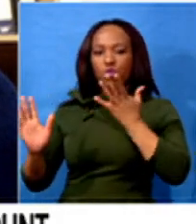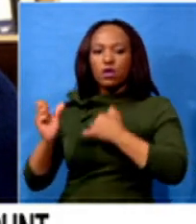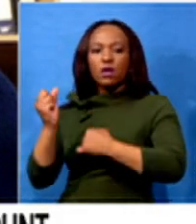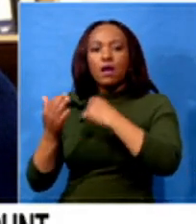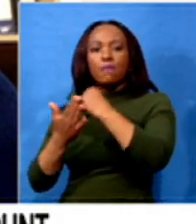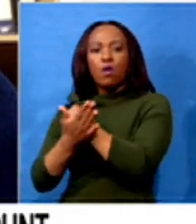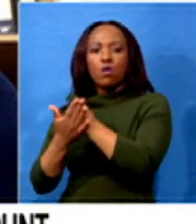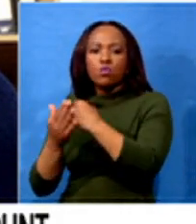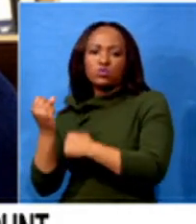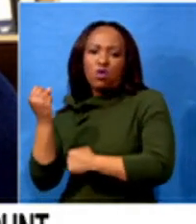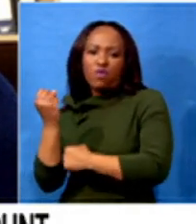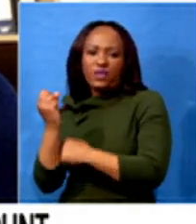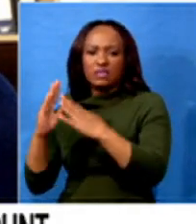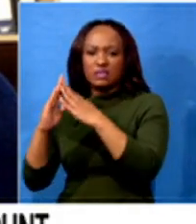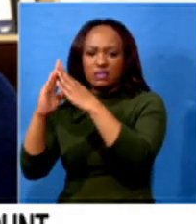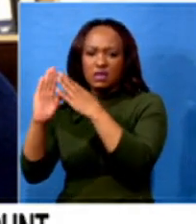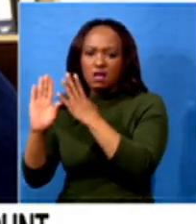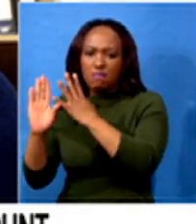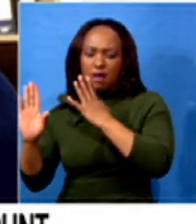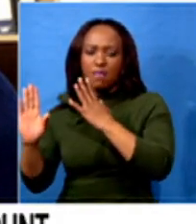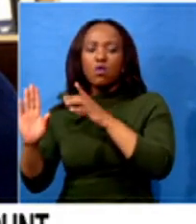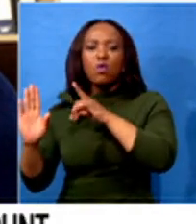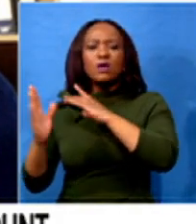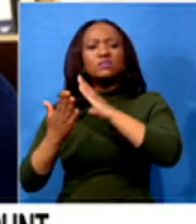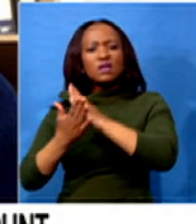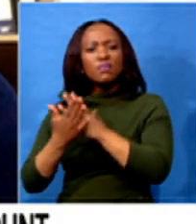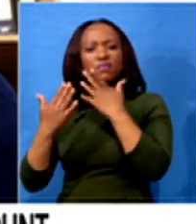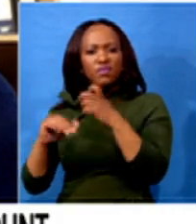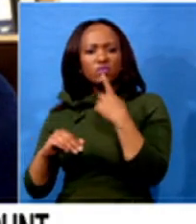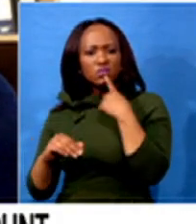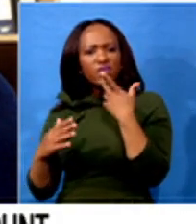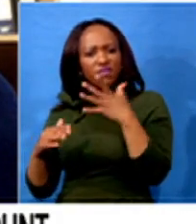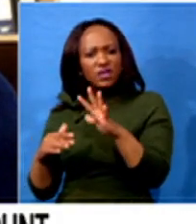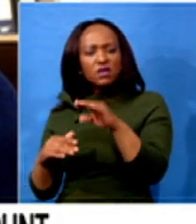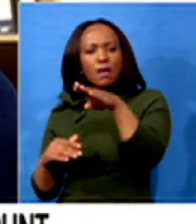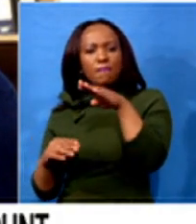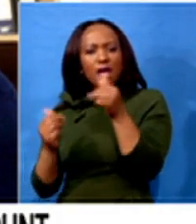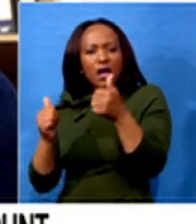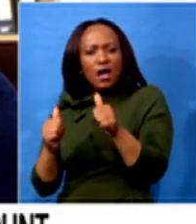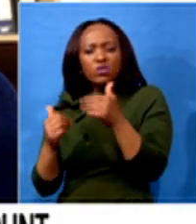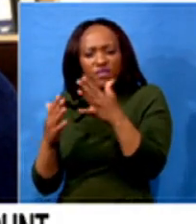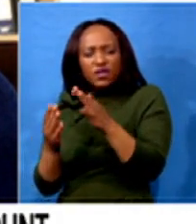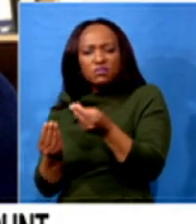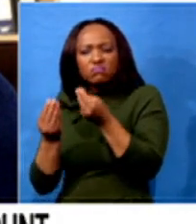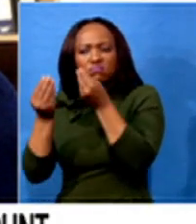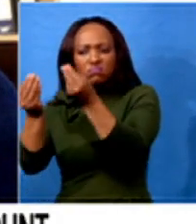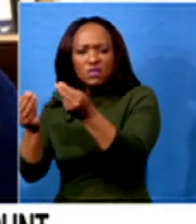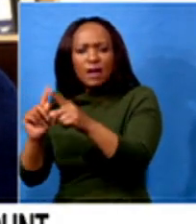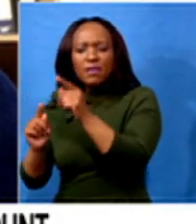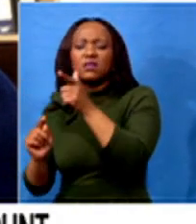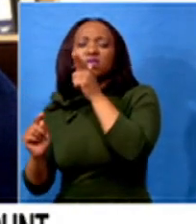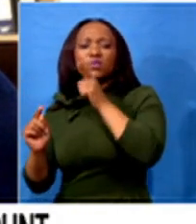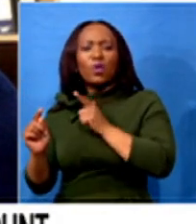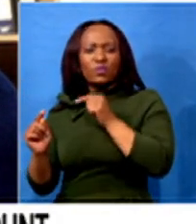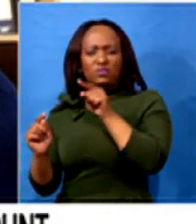that they've actually provided banking details, but somehow they've been told that they would be paid out at the post office in spite